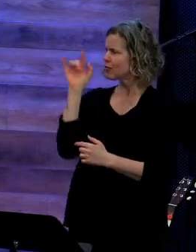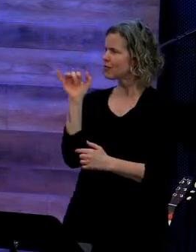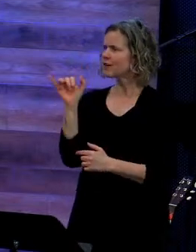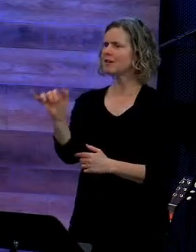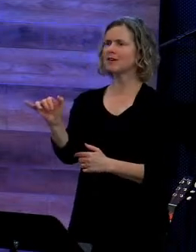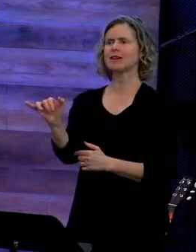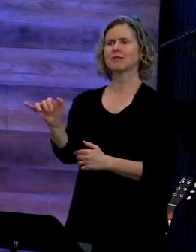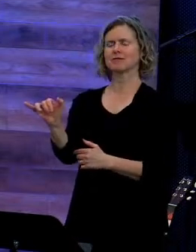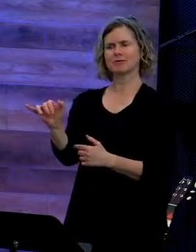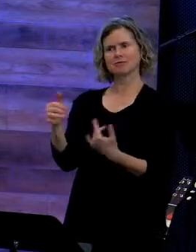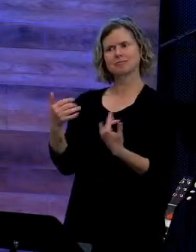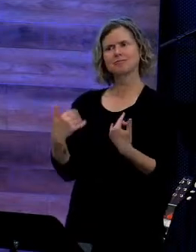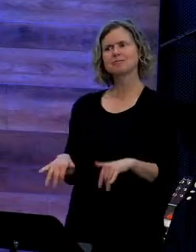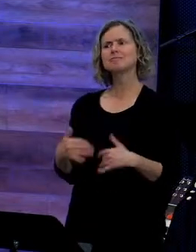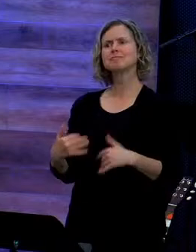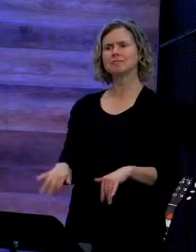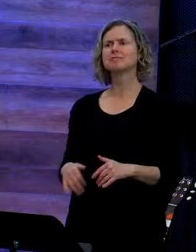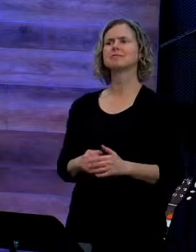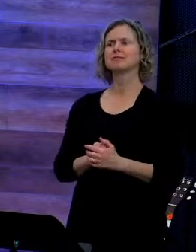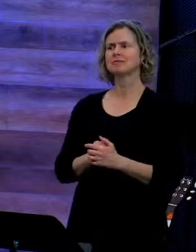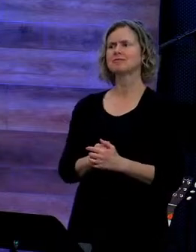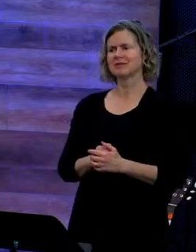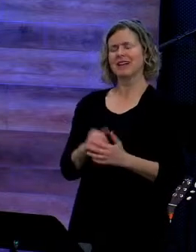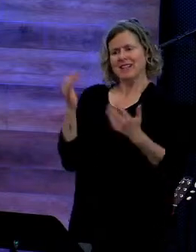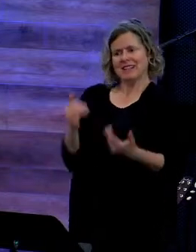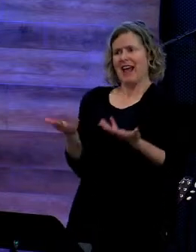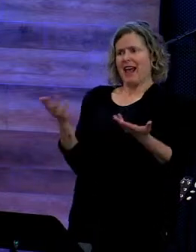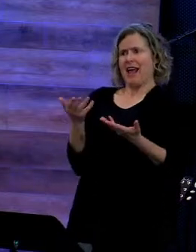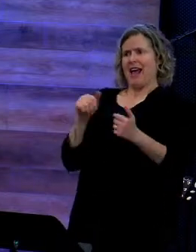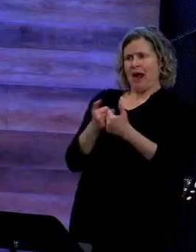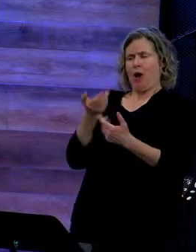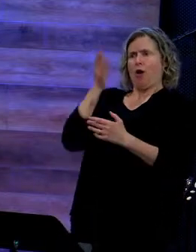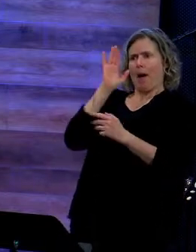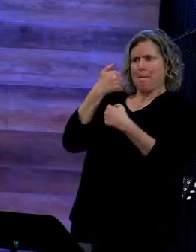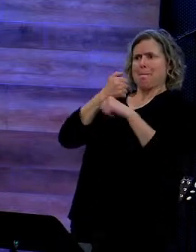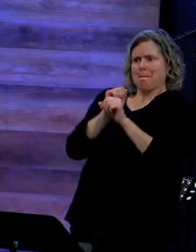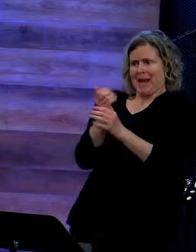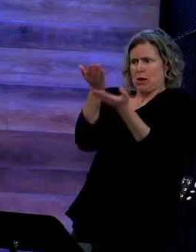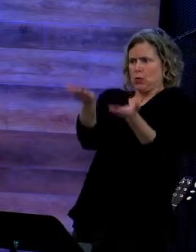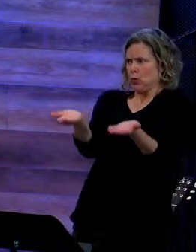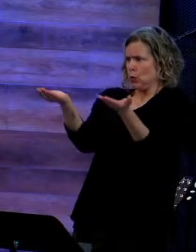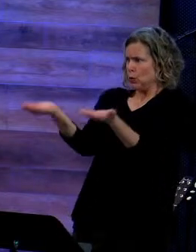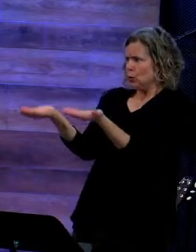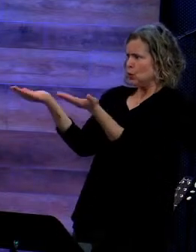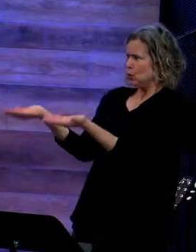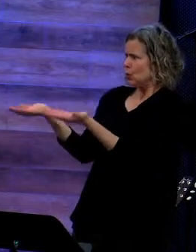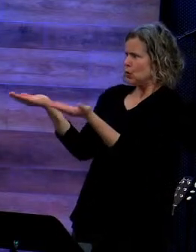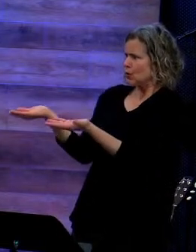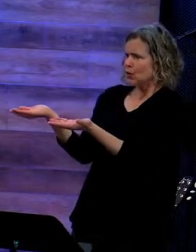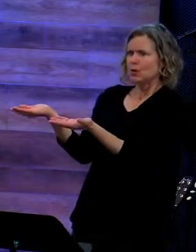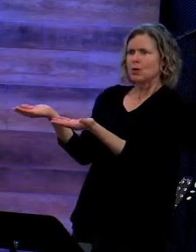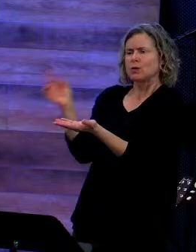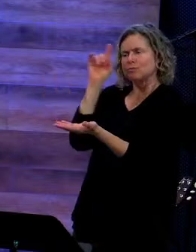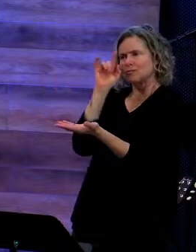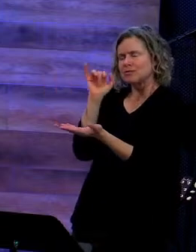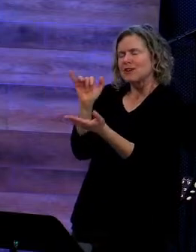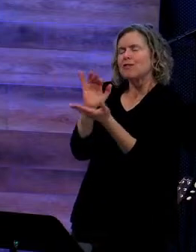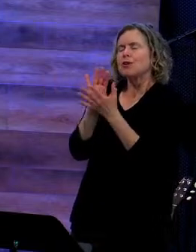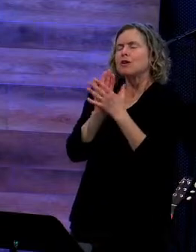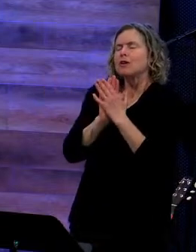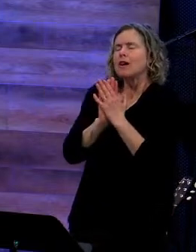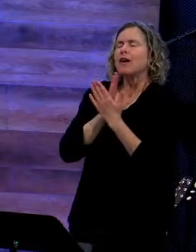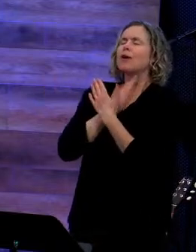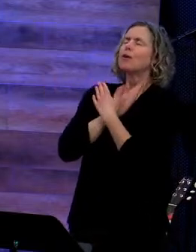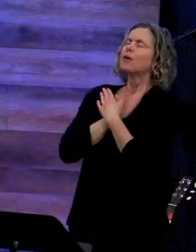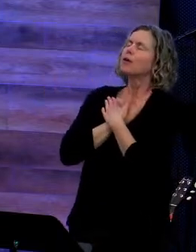live, at eternal rest and peace with God. But that's not what happens. It